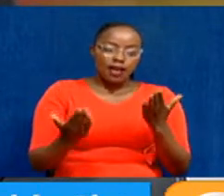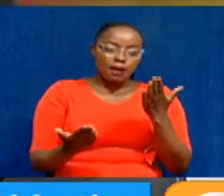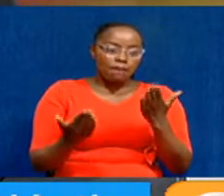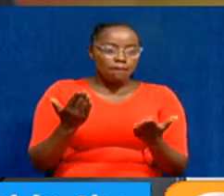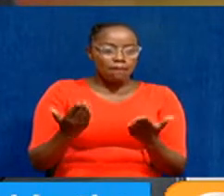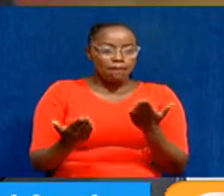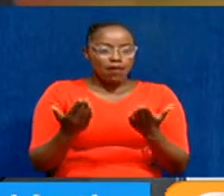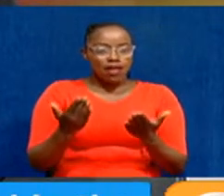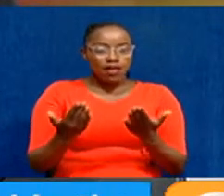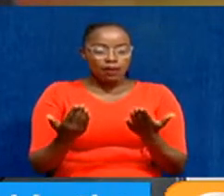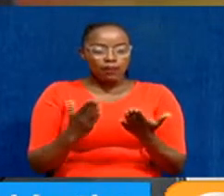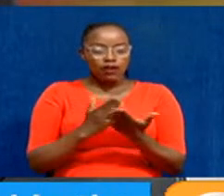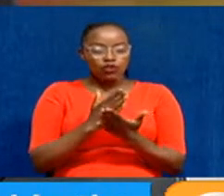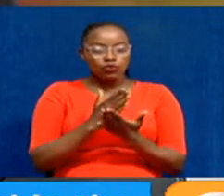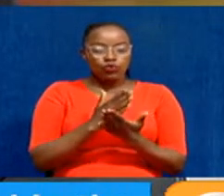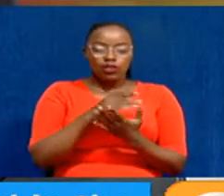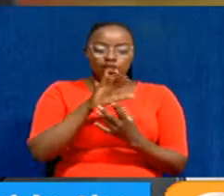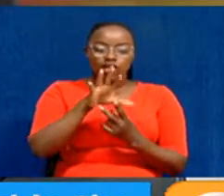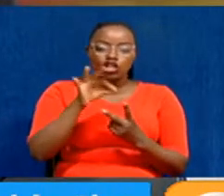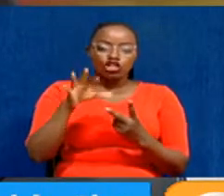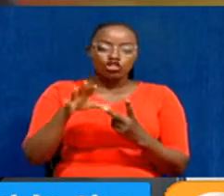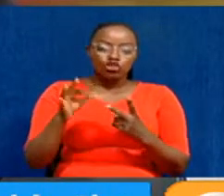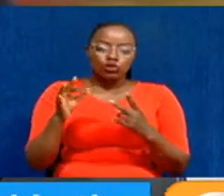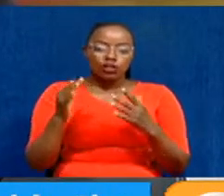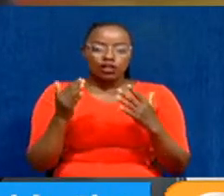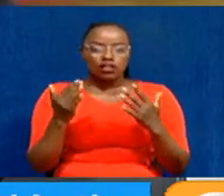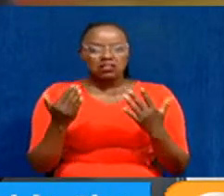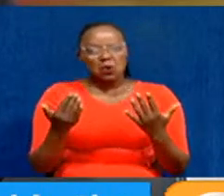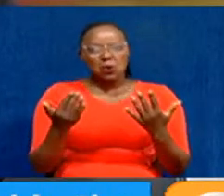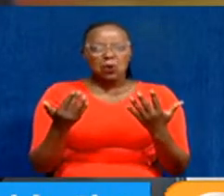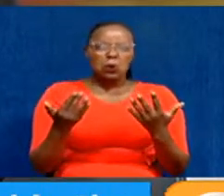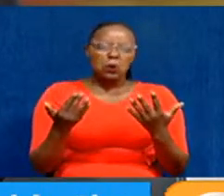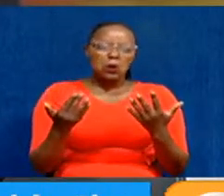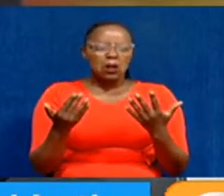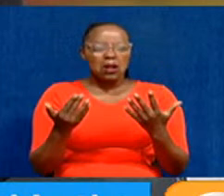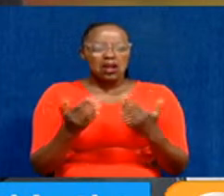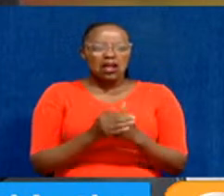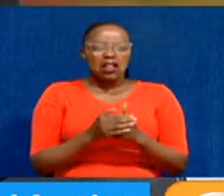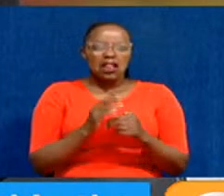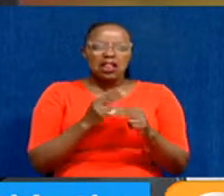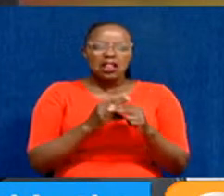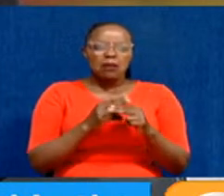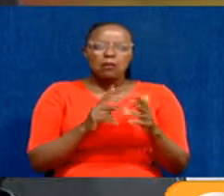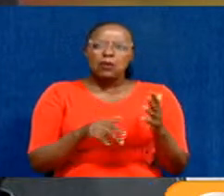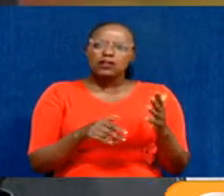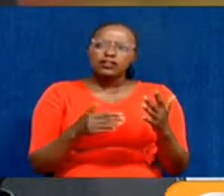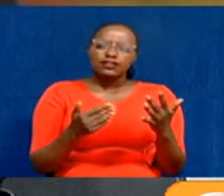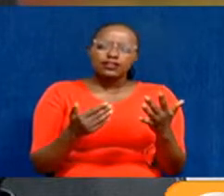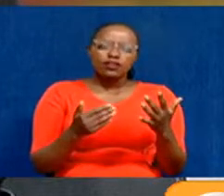by choice or what we normally call our own